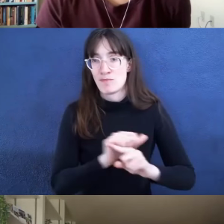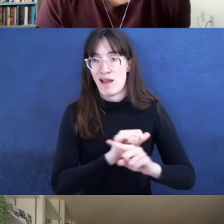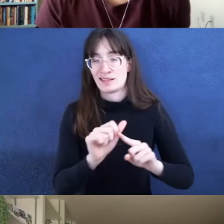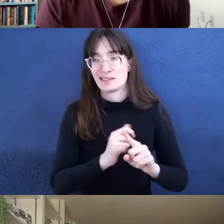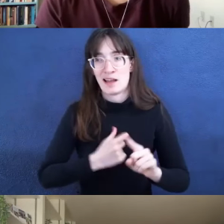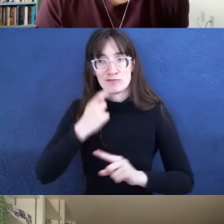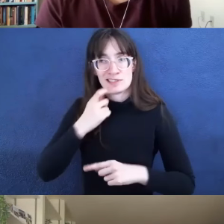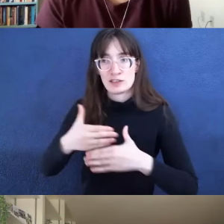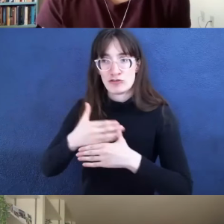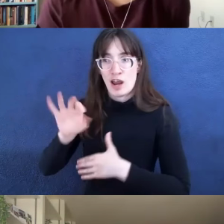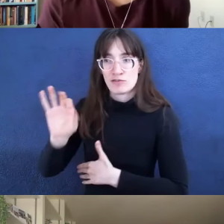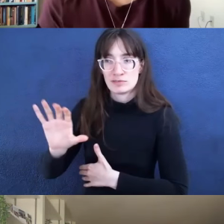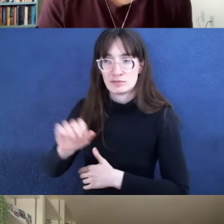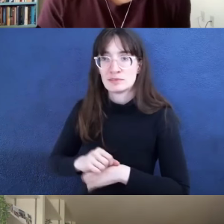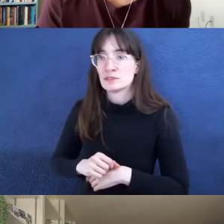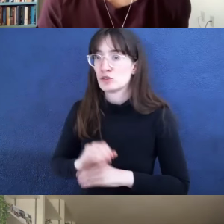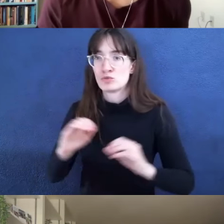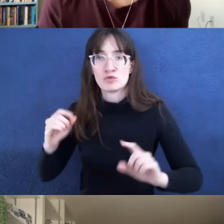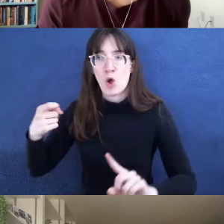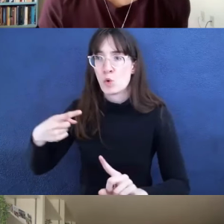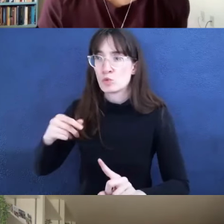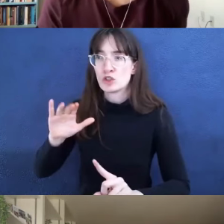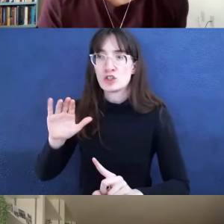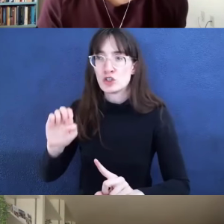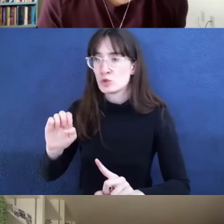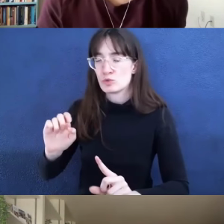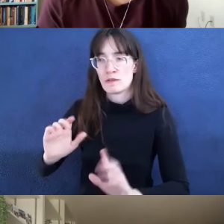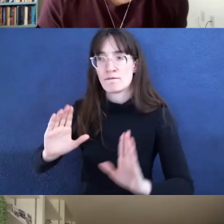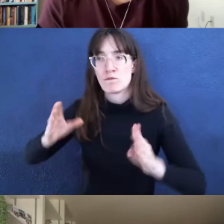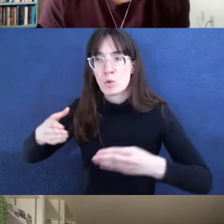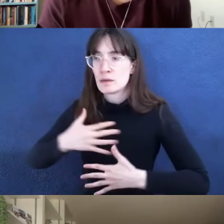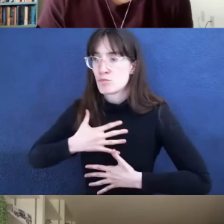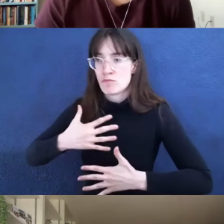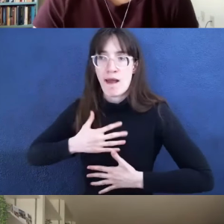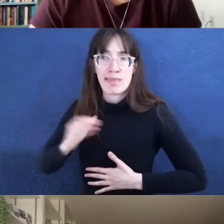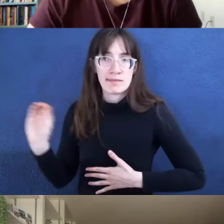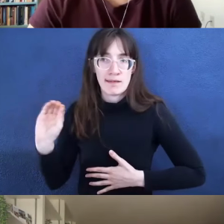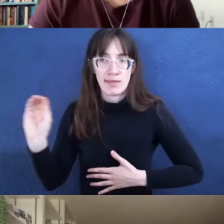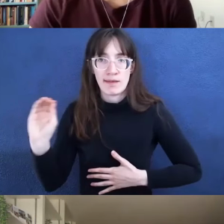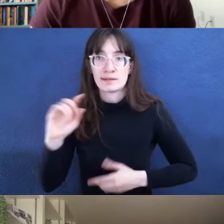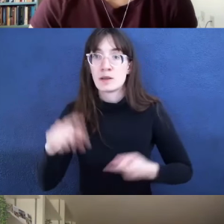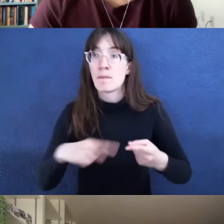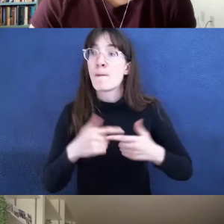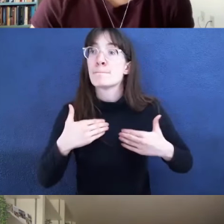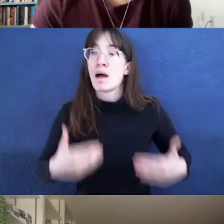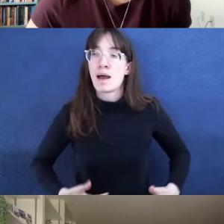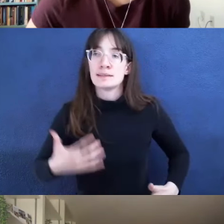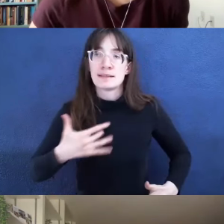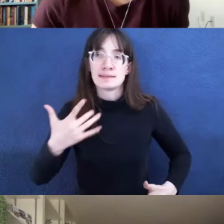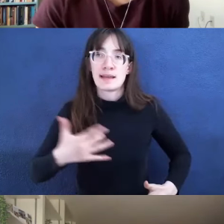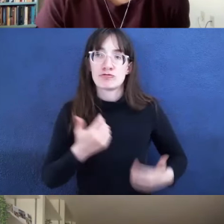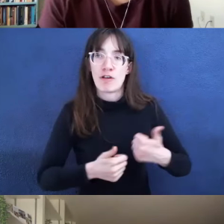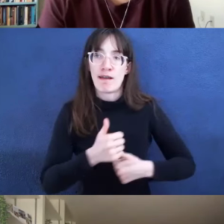are no cues or focusing specifically on breath. It's mostly about body sensations